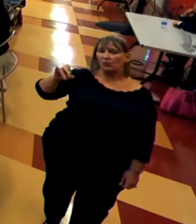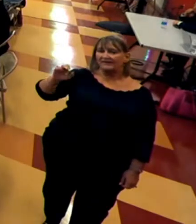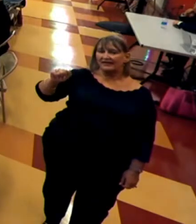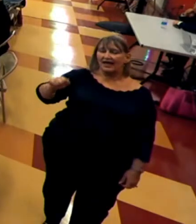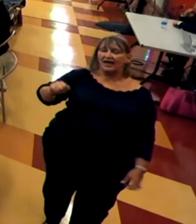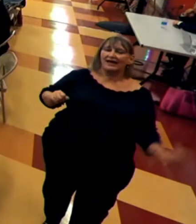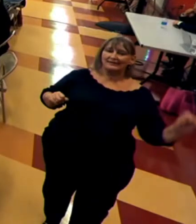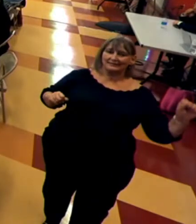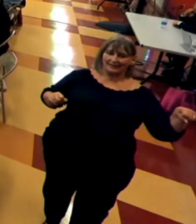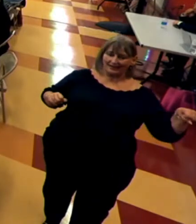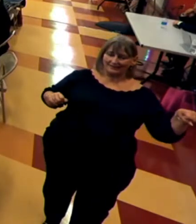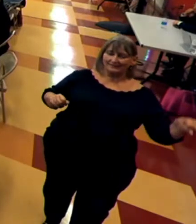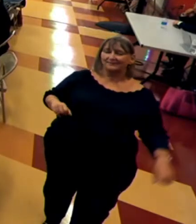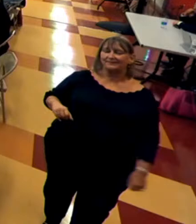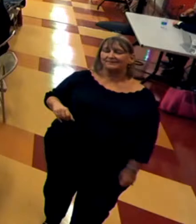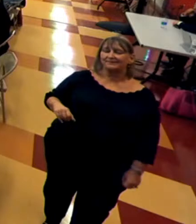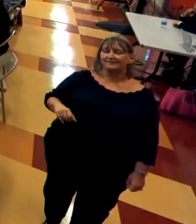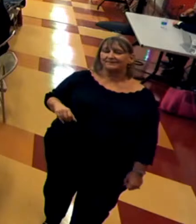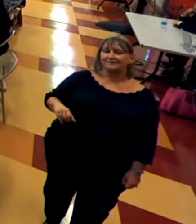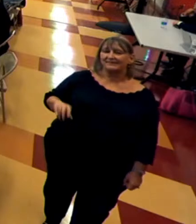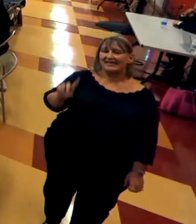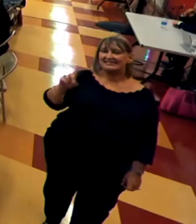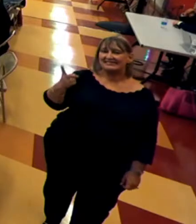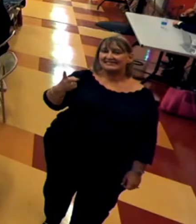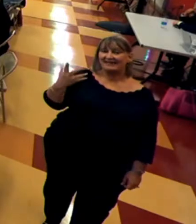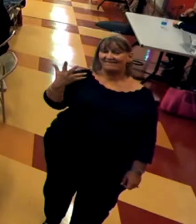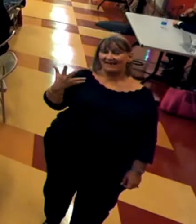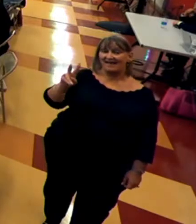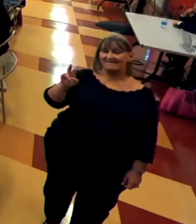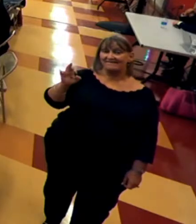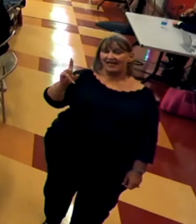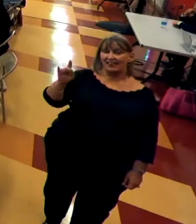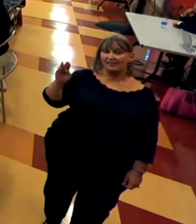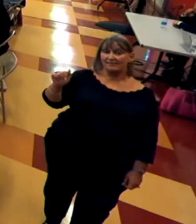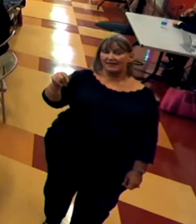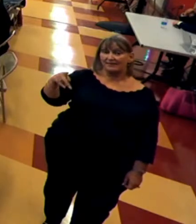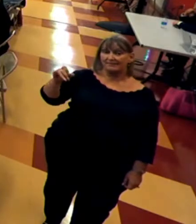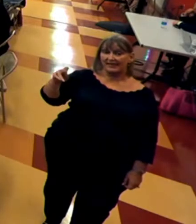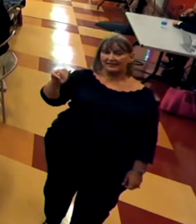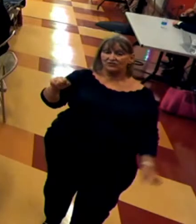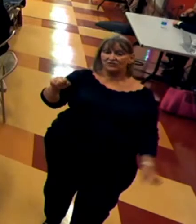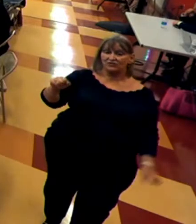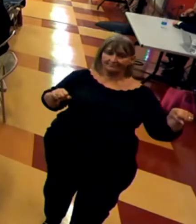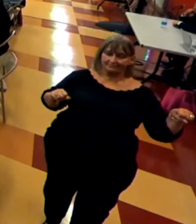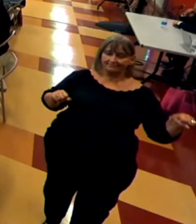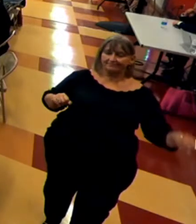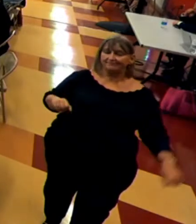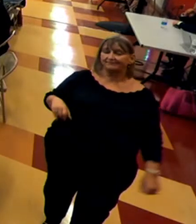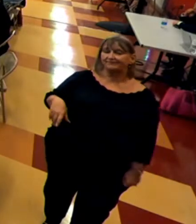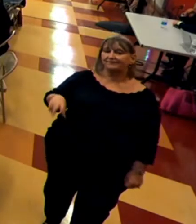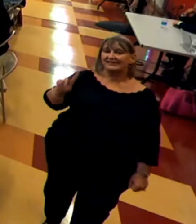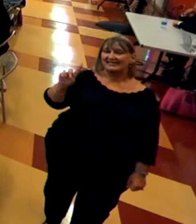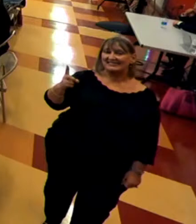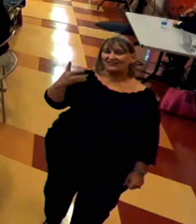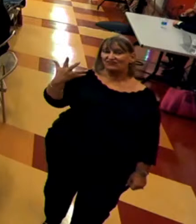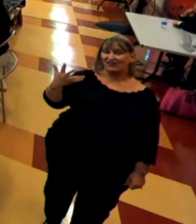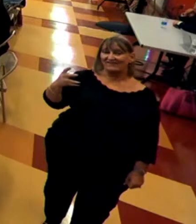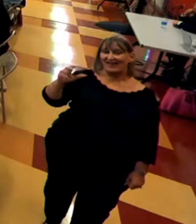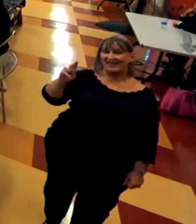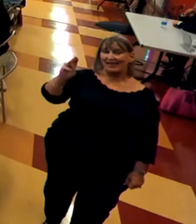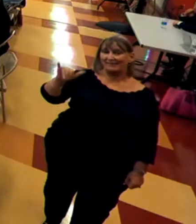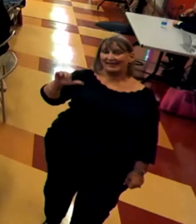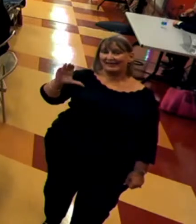Yay. Yay. District 5, Vilma Pena. Yay. District 5, Amy